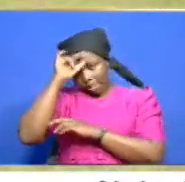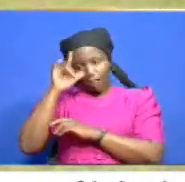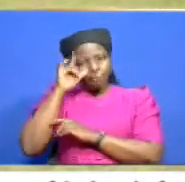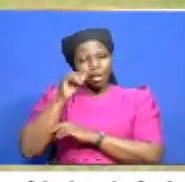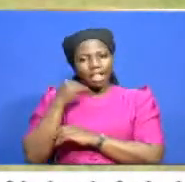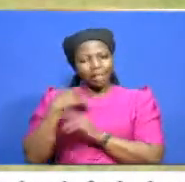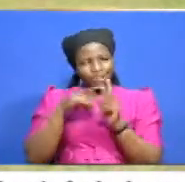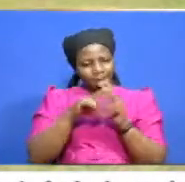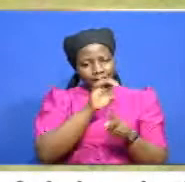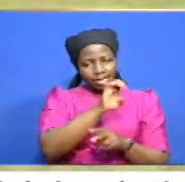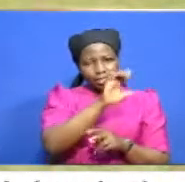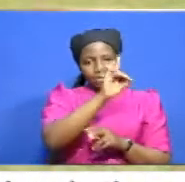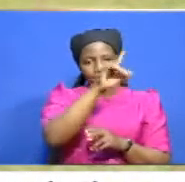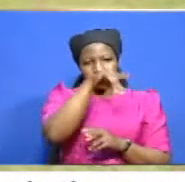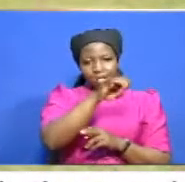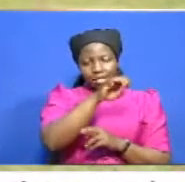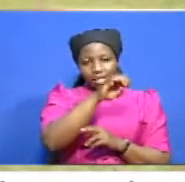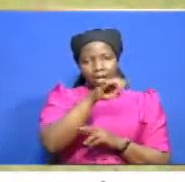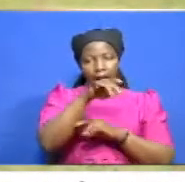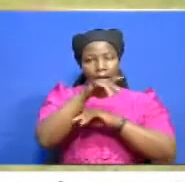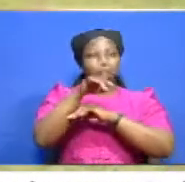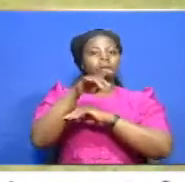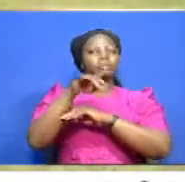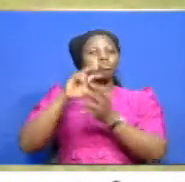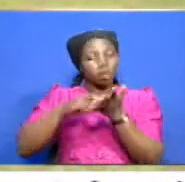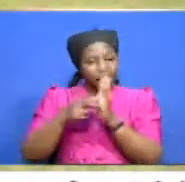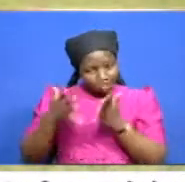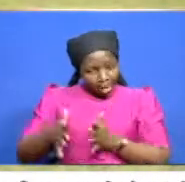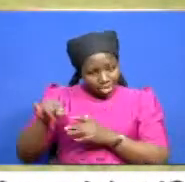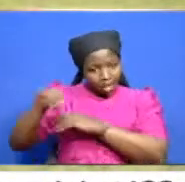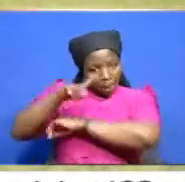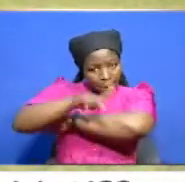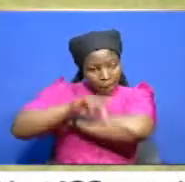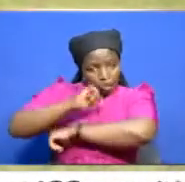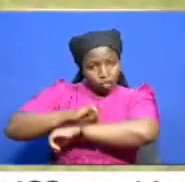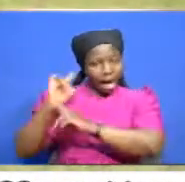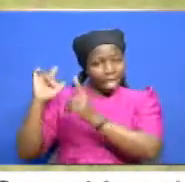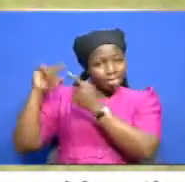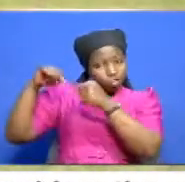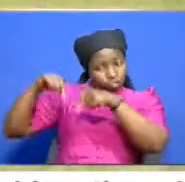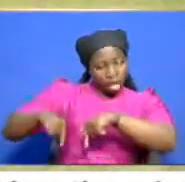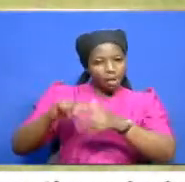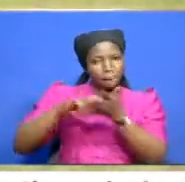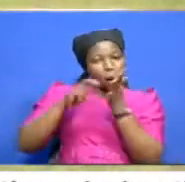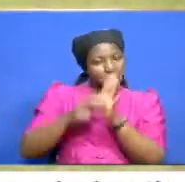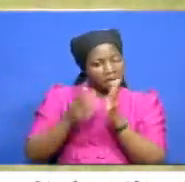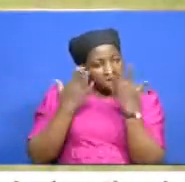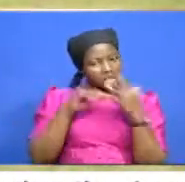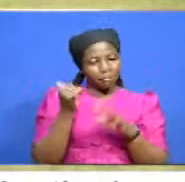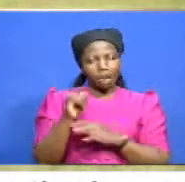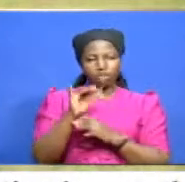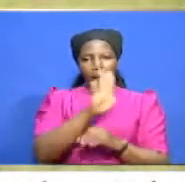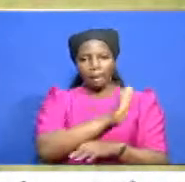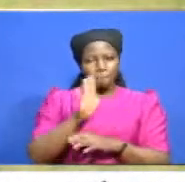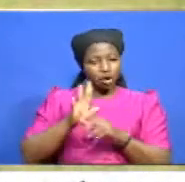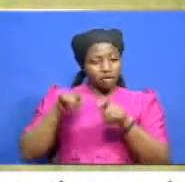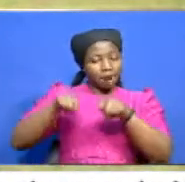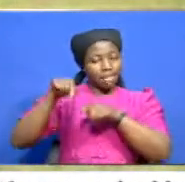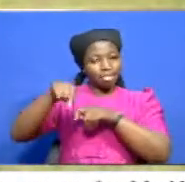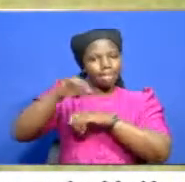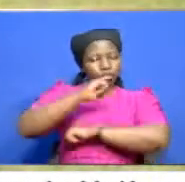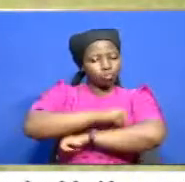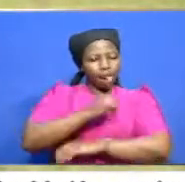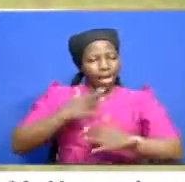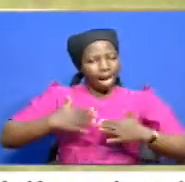ECD project here at Dikirikani Primary School, but until to date the project has not been completed, and the board of management in this school are not